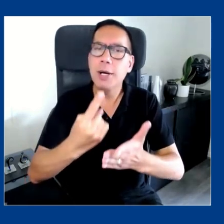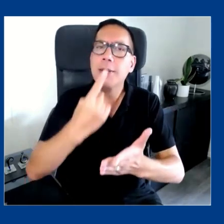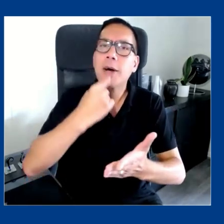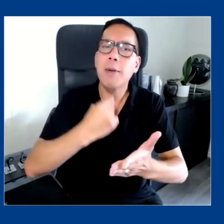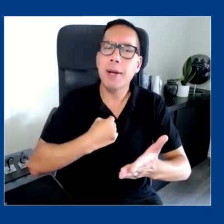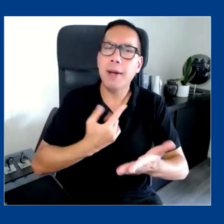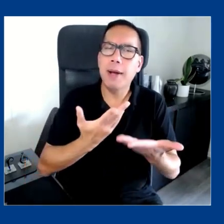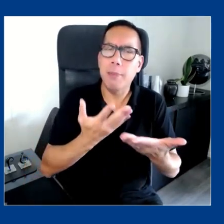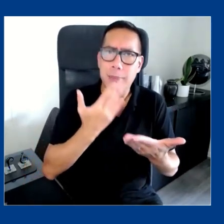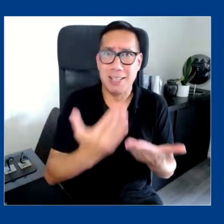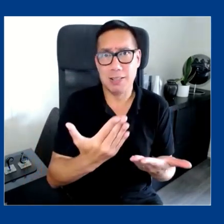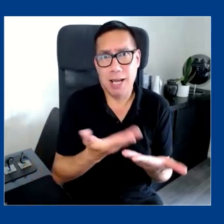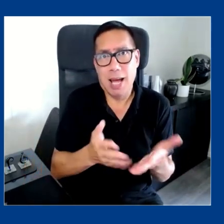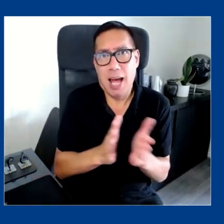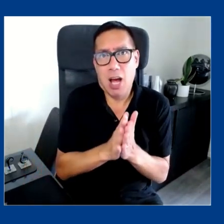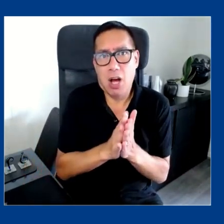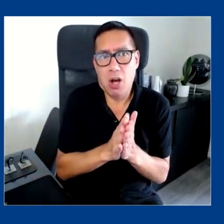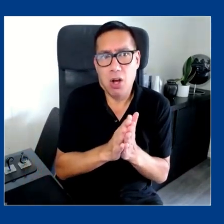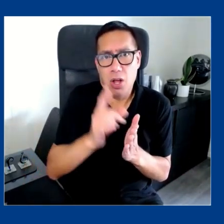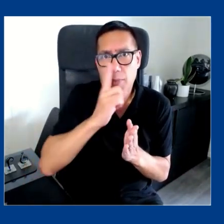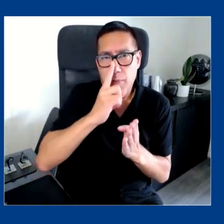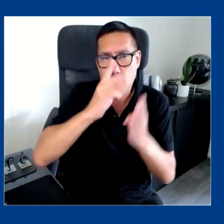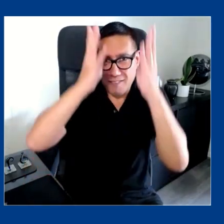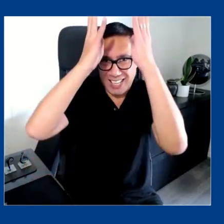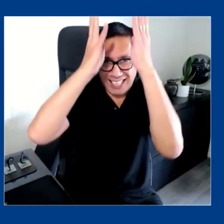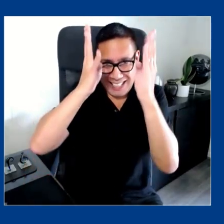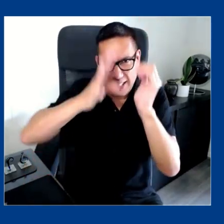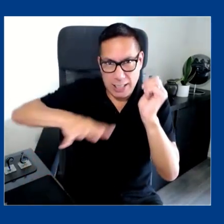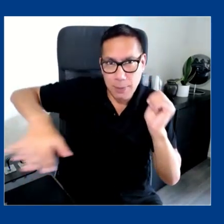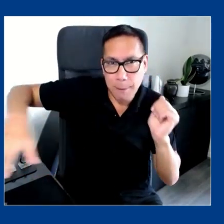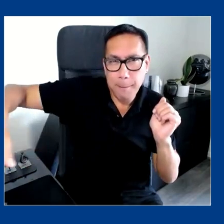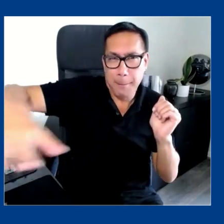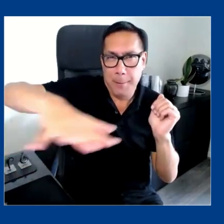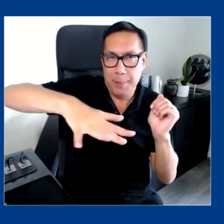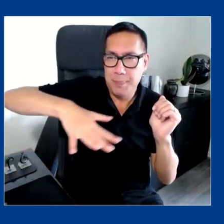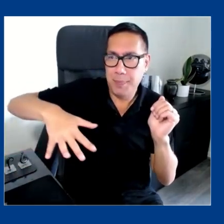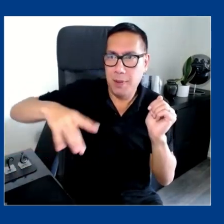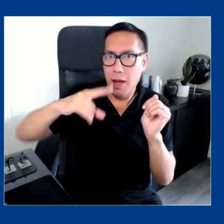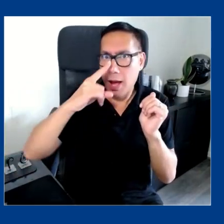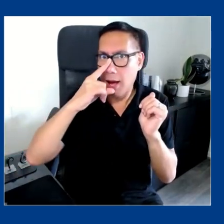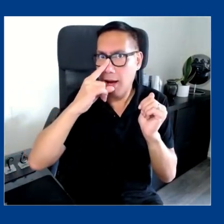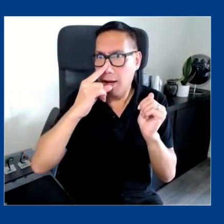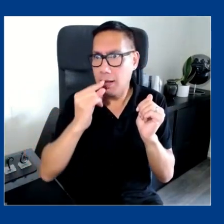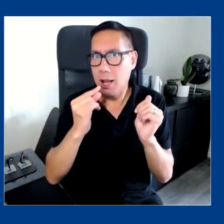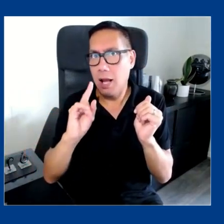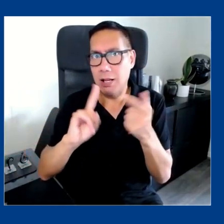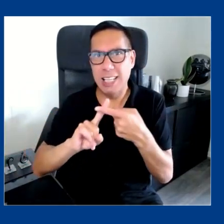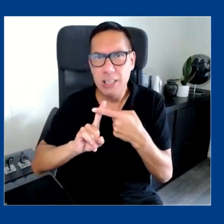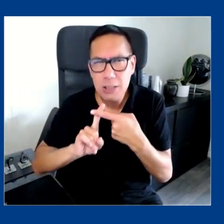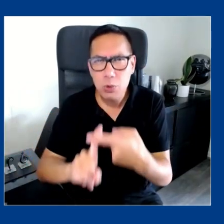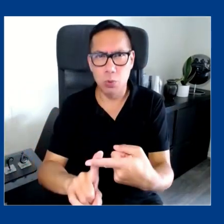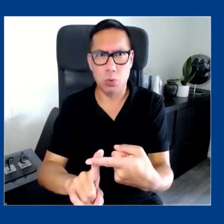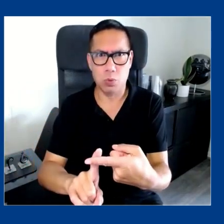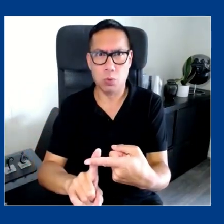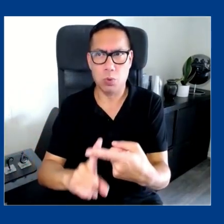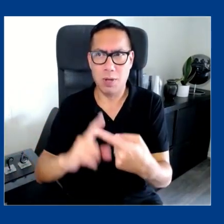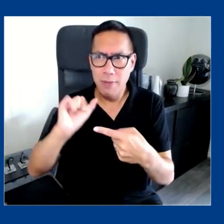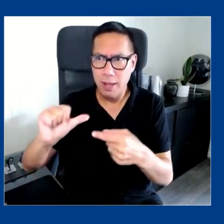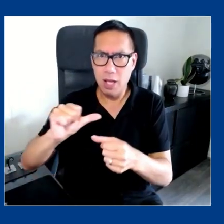how the people of this kingdom of Lookeu have been able to continue these